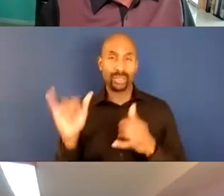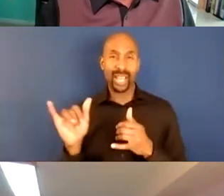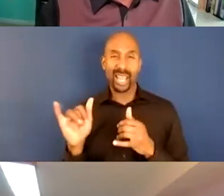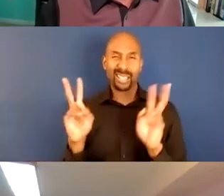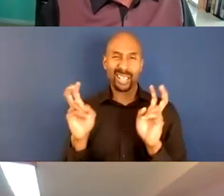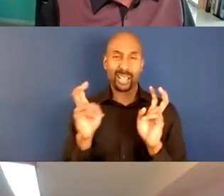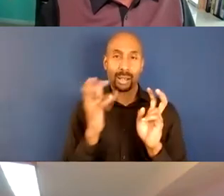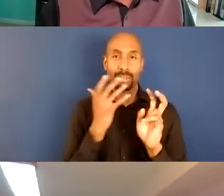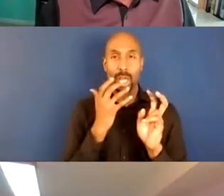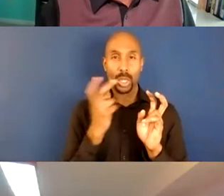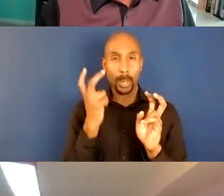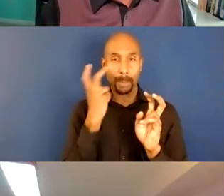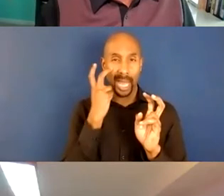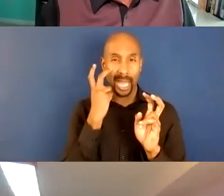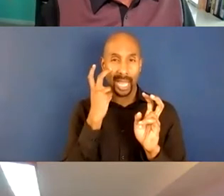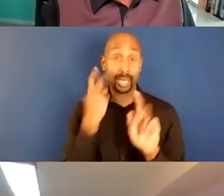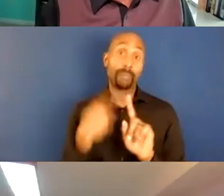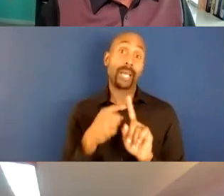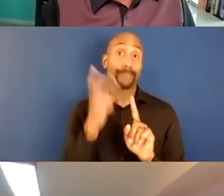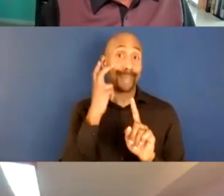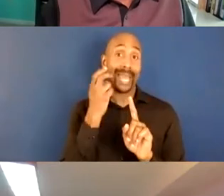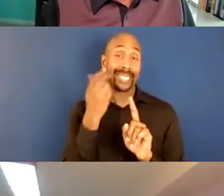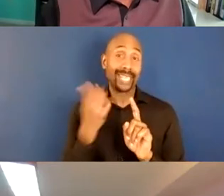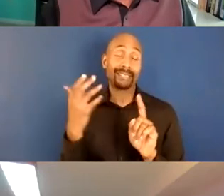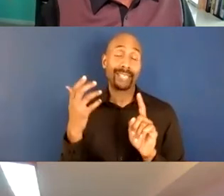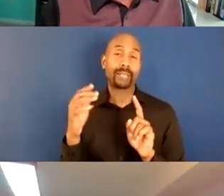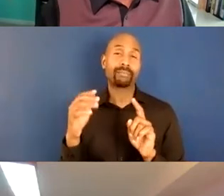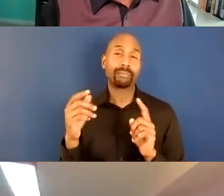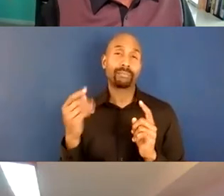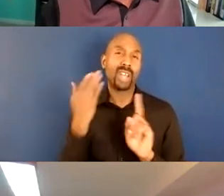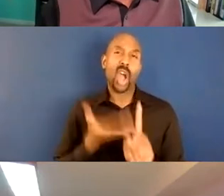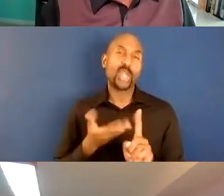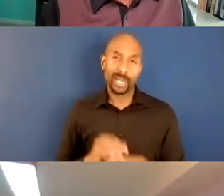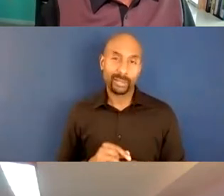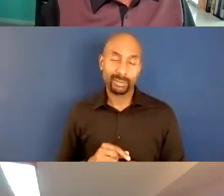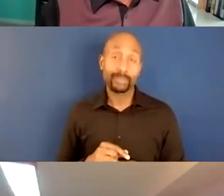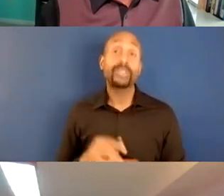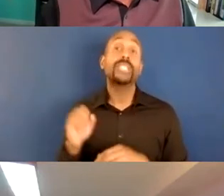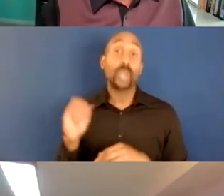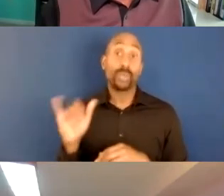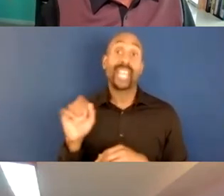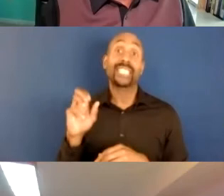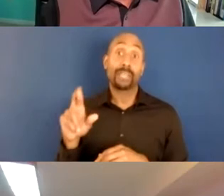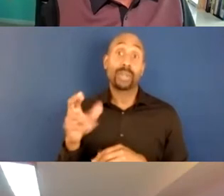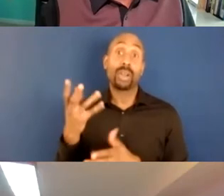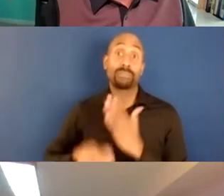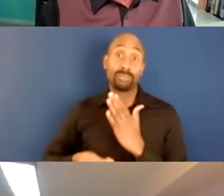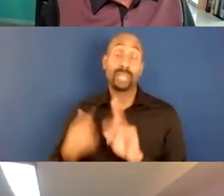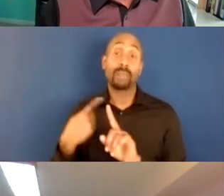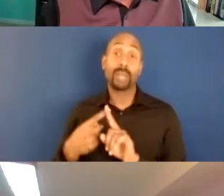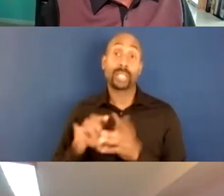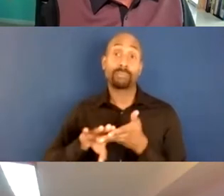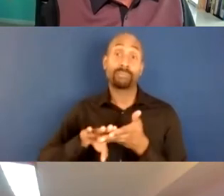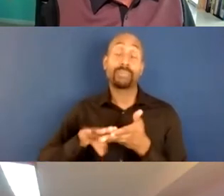blind argument. And so when we got rid of the seminar, we got rid of